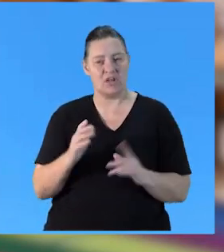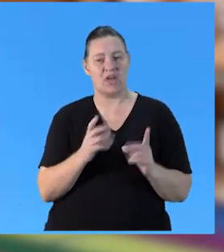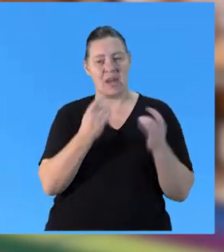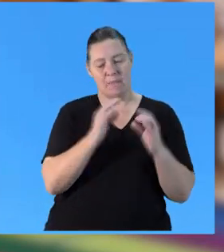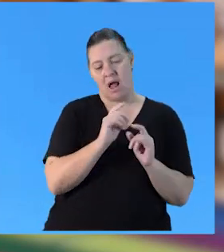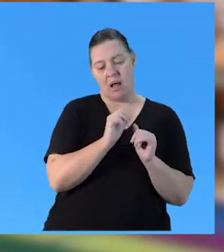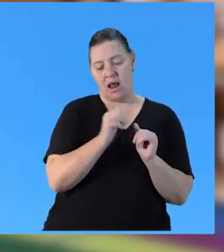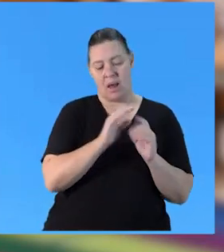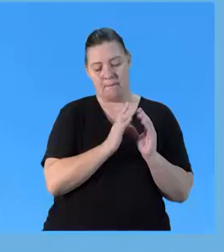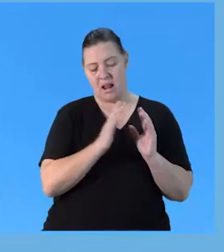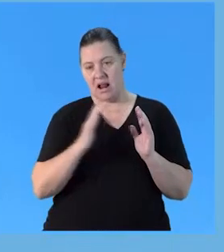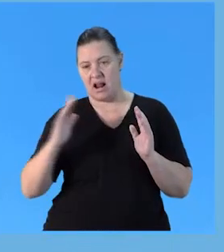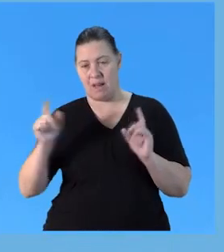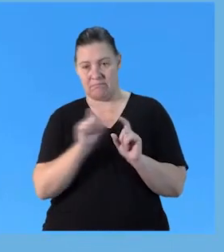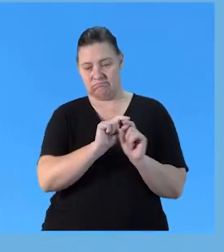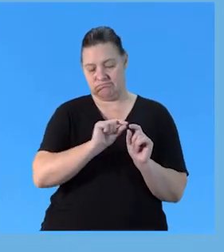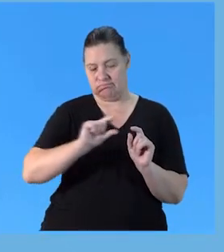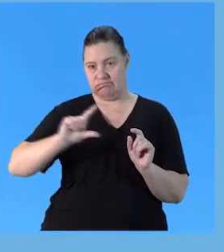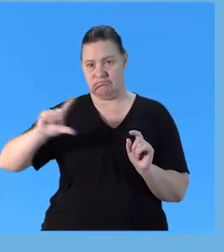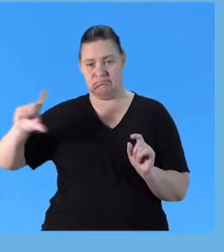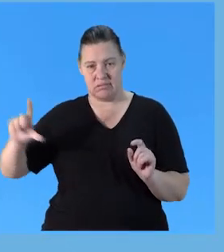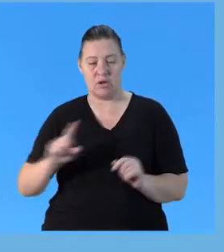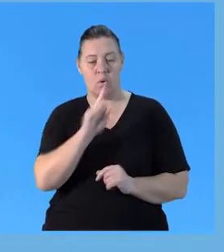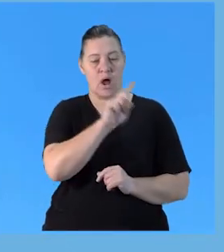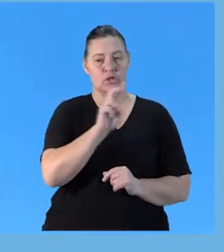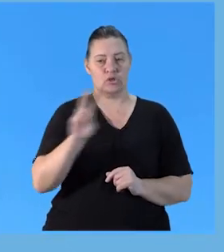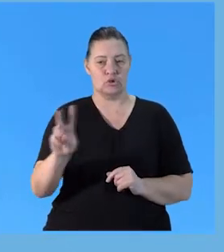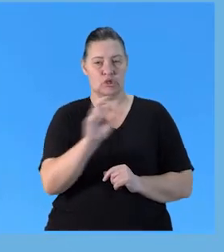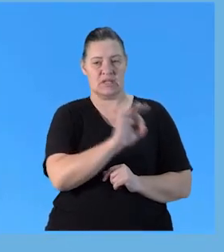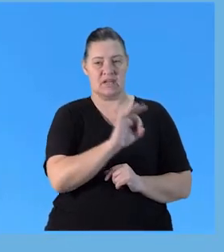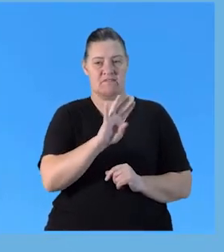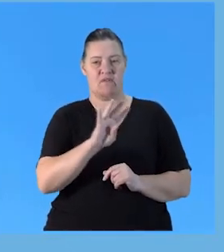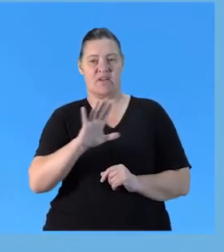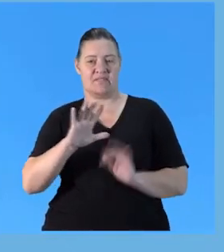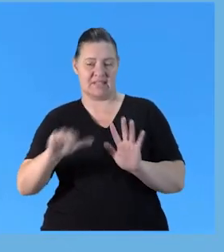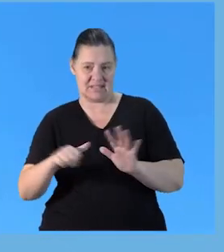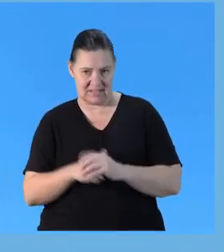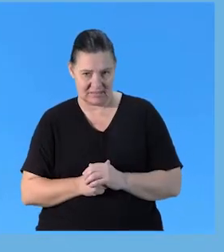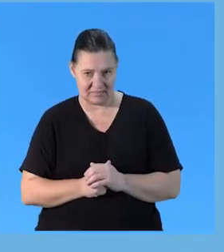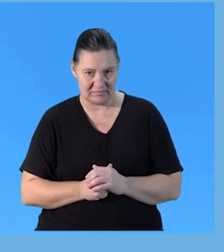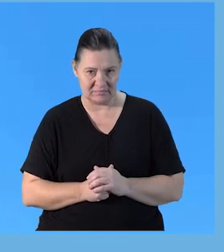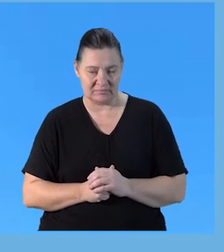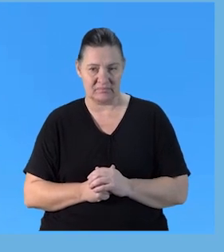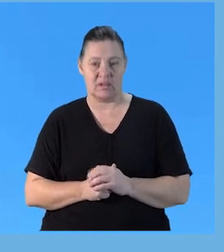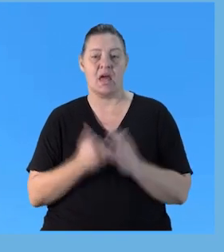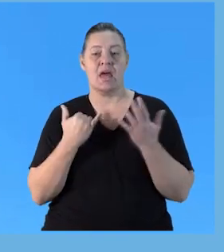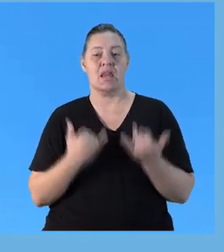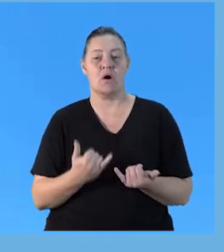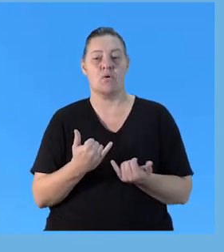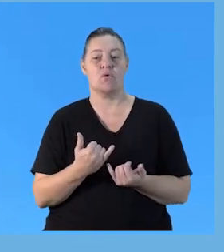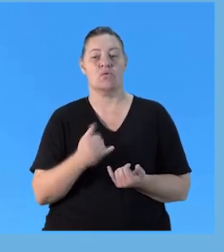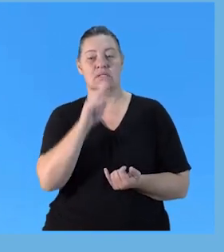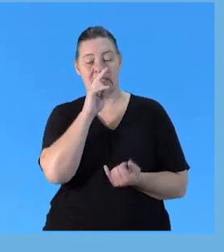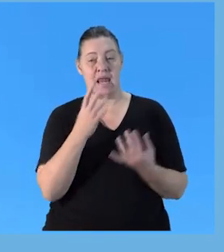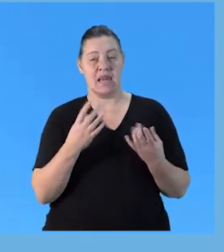the bulbs, we know that the symbol for a bulb, it's a circle with a cross inside it. So that's a bulb. And we know